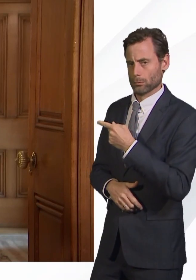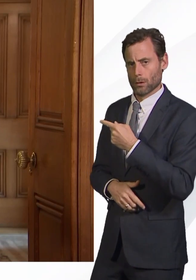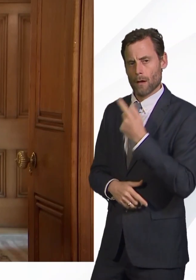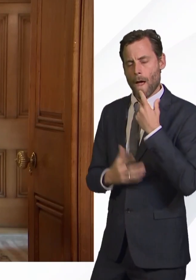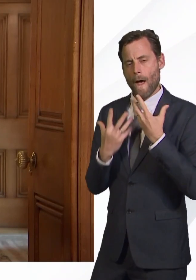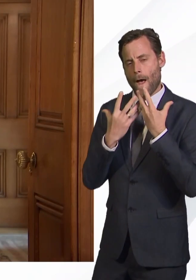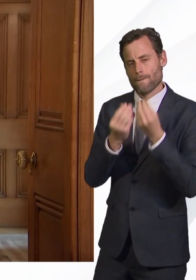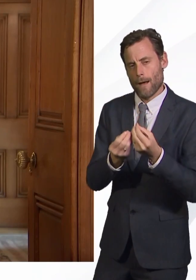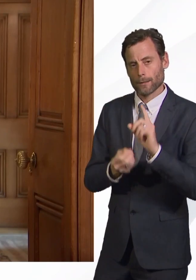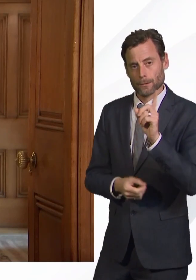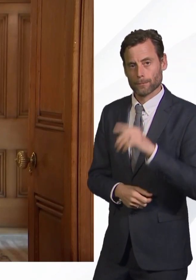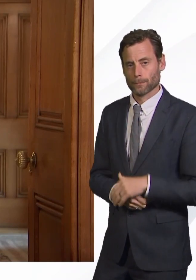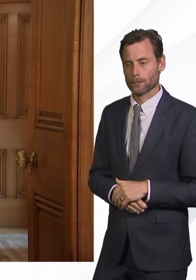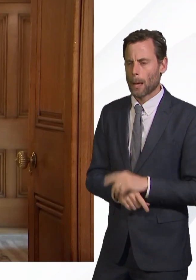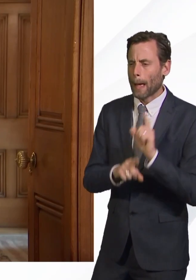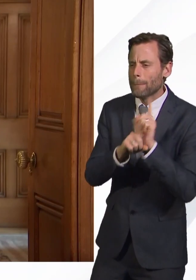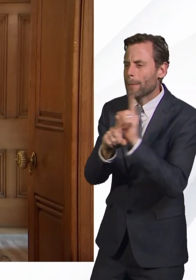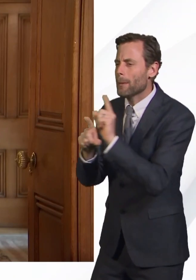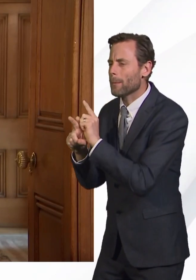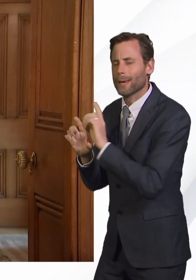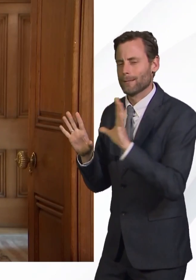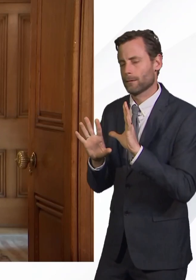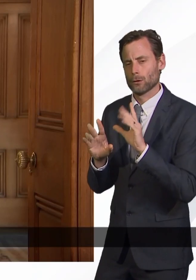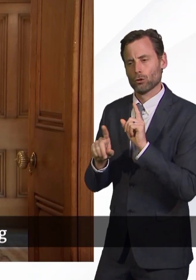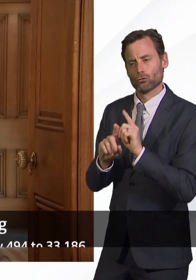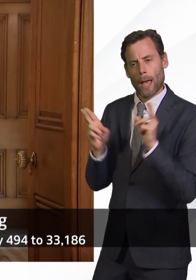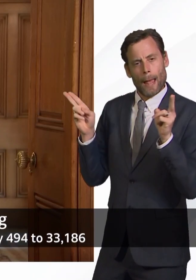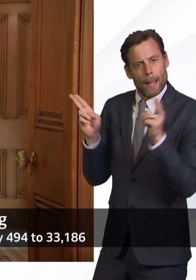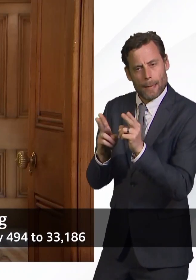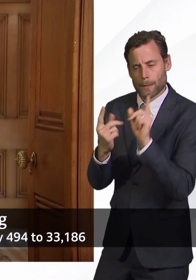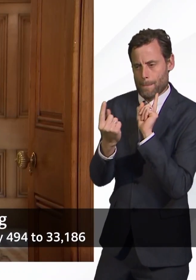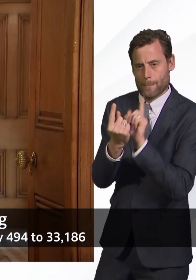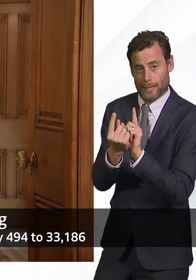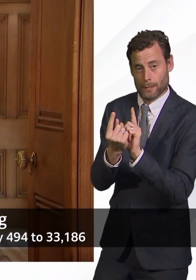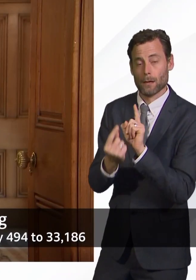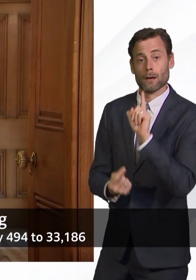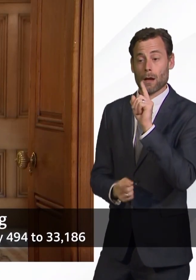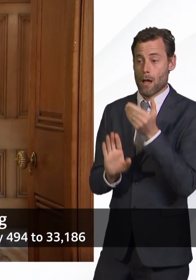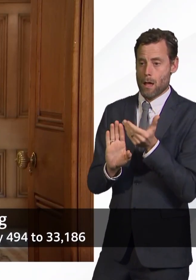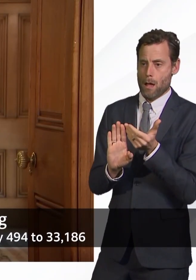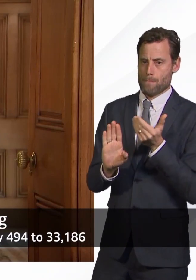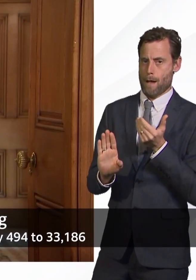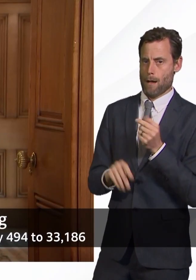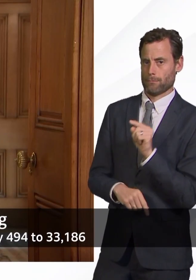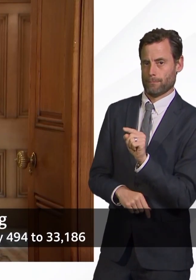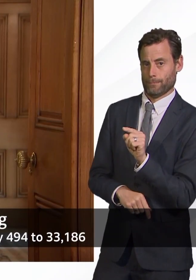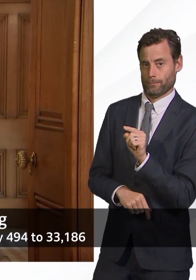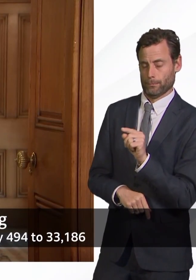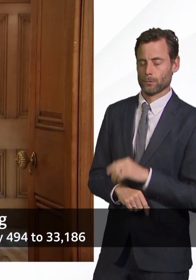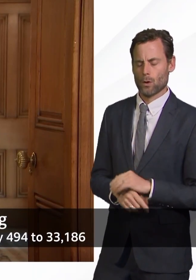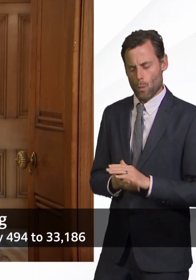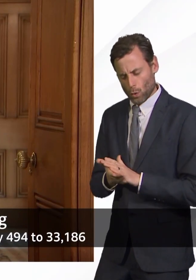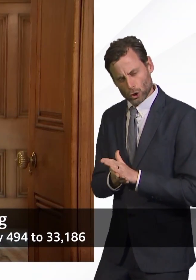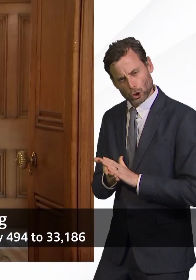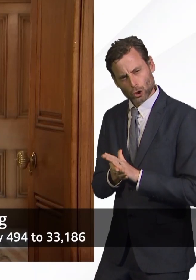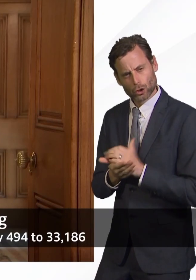contact with other people, keeping distance when you do go out, 2 meters apart wherever possible, washing your